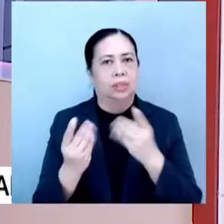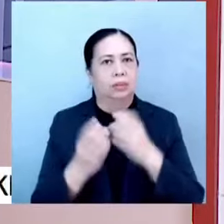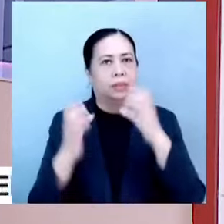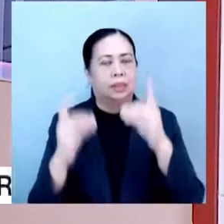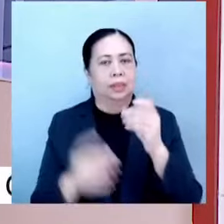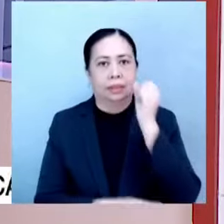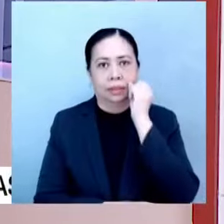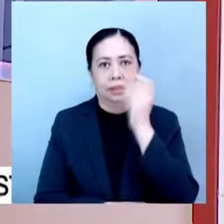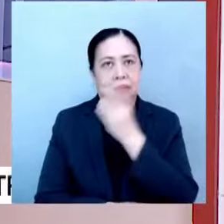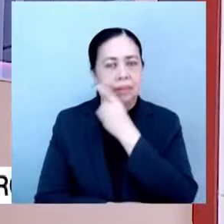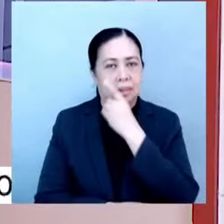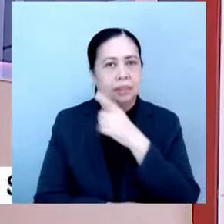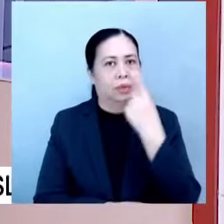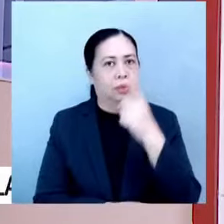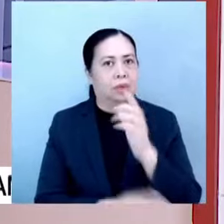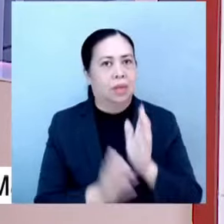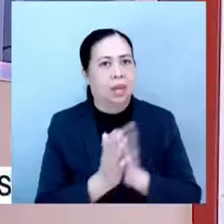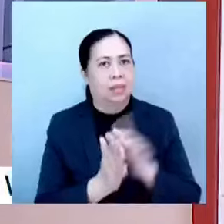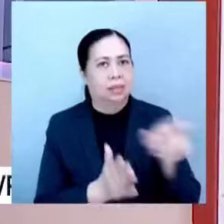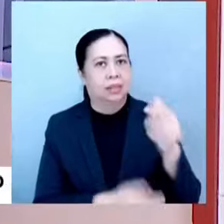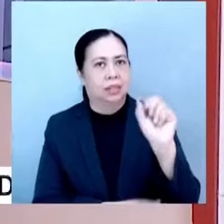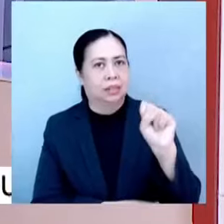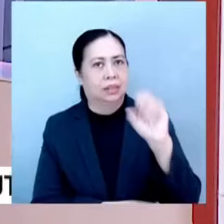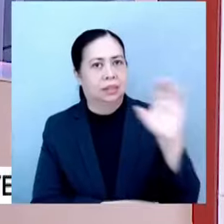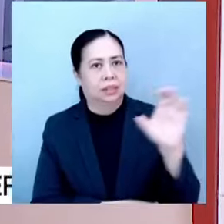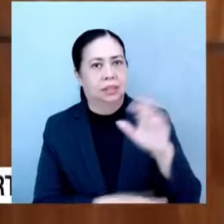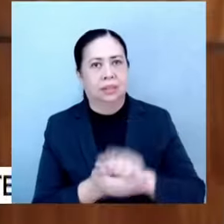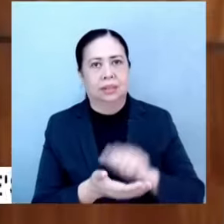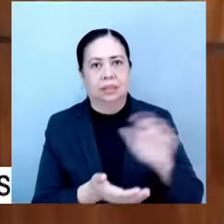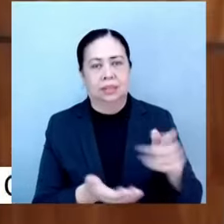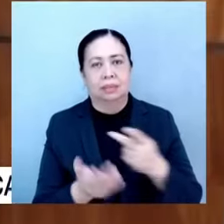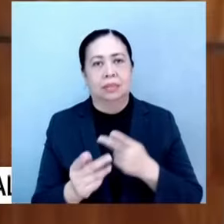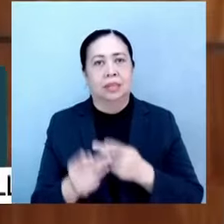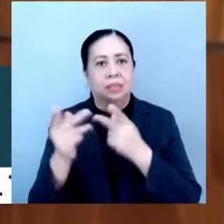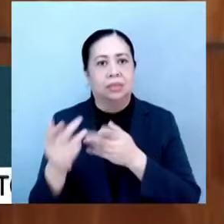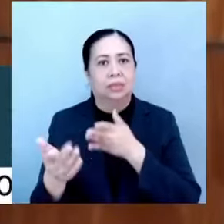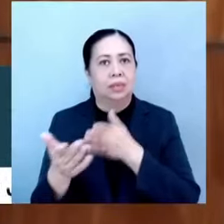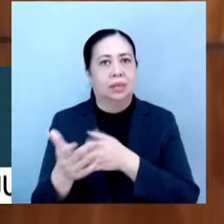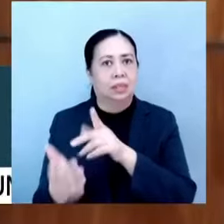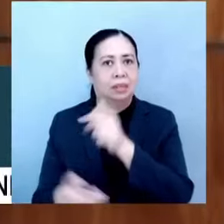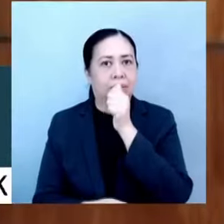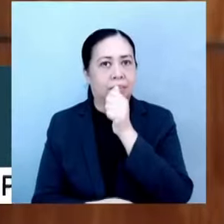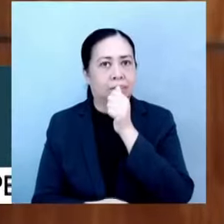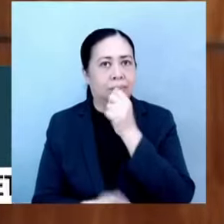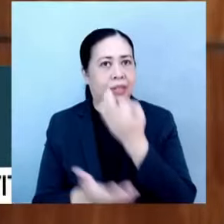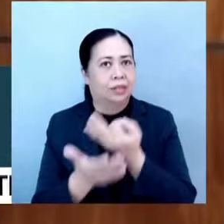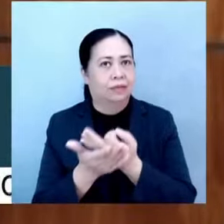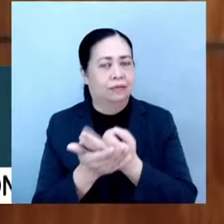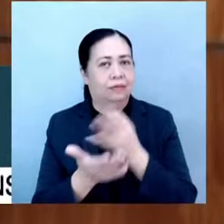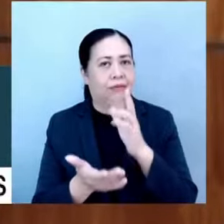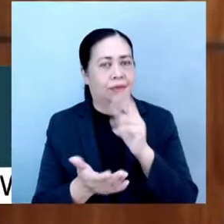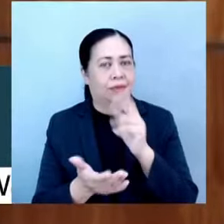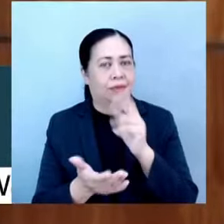Duterte for asking the Supreme Court to junk petitions against her secret funds. See, Castro and her colleagues at the Makabayan Bloc